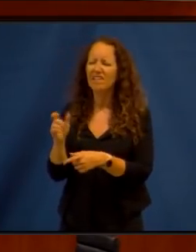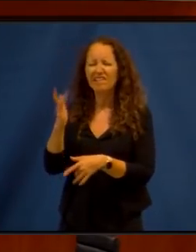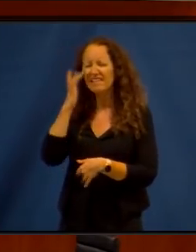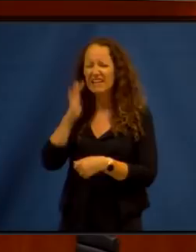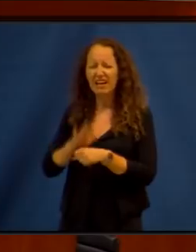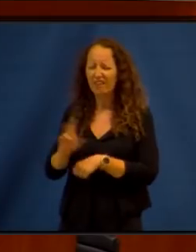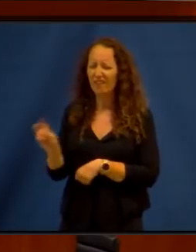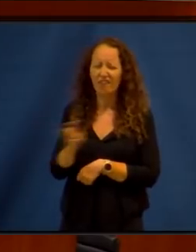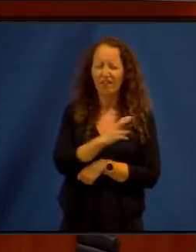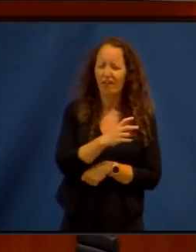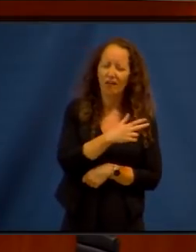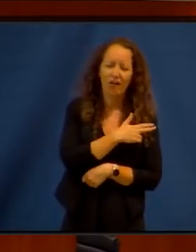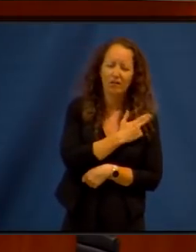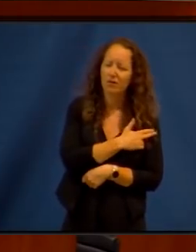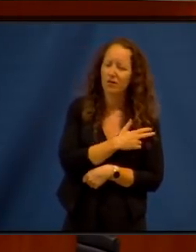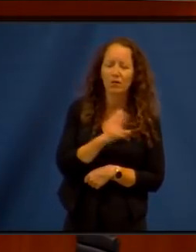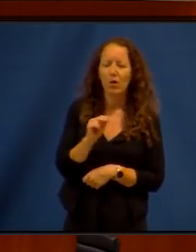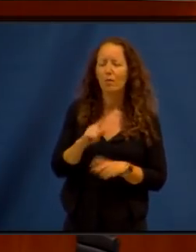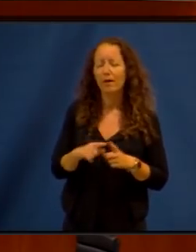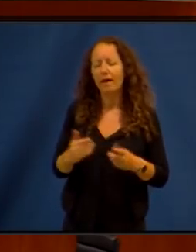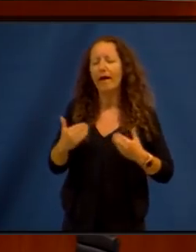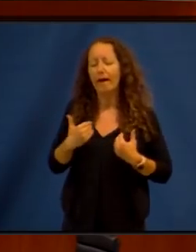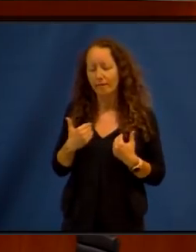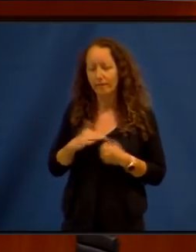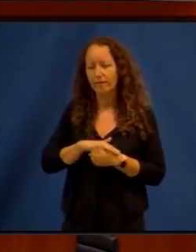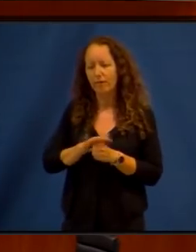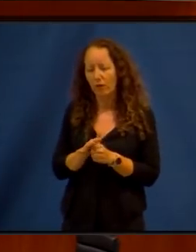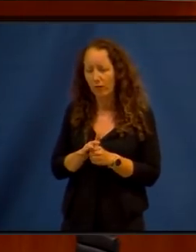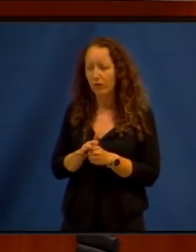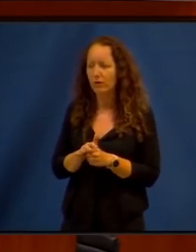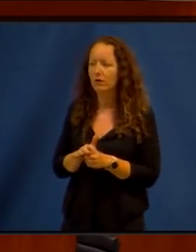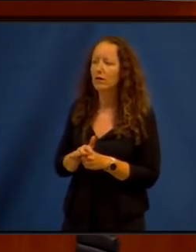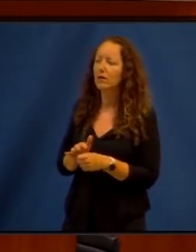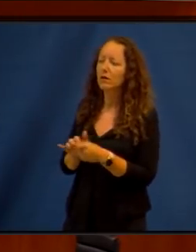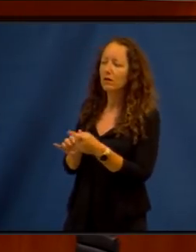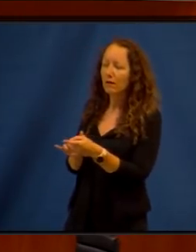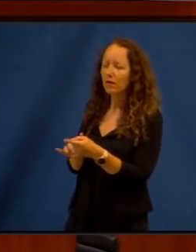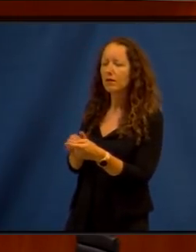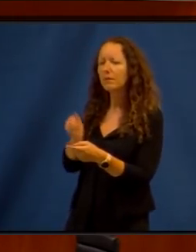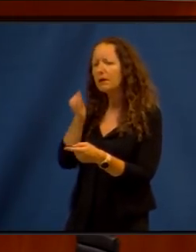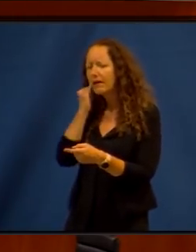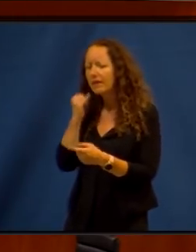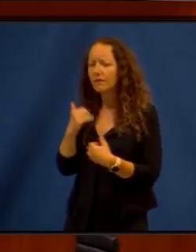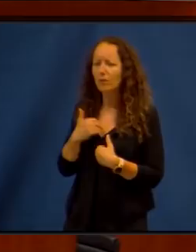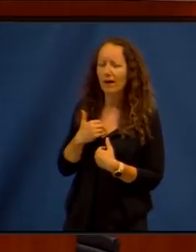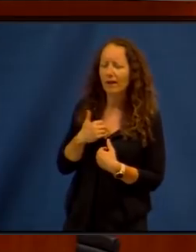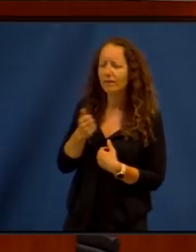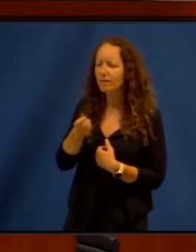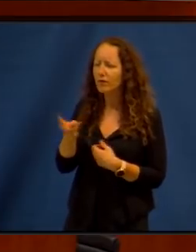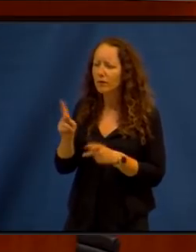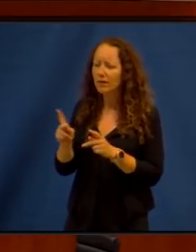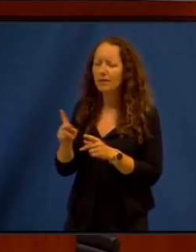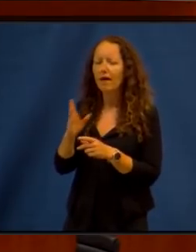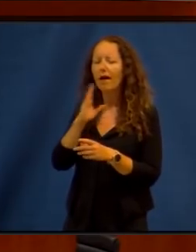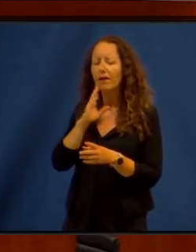The deal is the way the cases have been presented to us, well, we got a couple, they're 65, one's Havasu, one's Kingman. I think it would